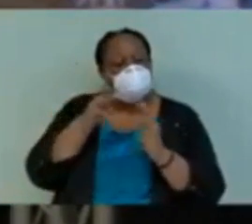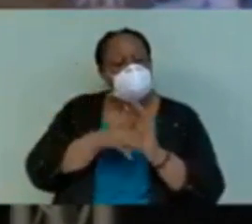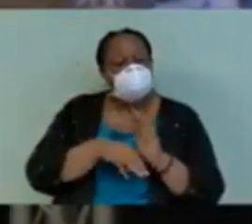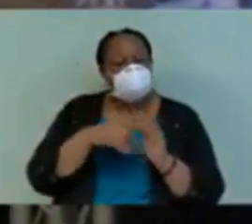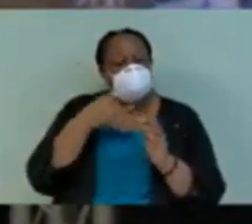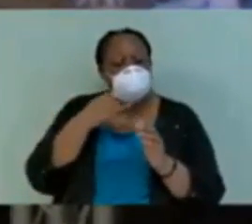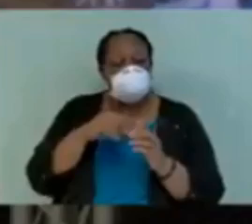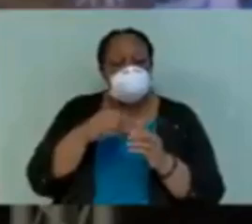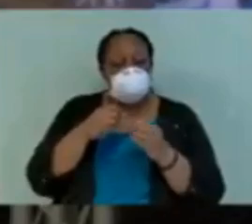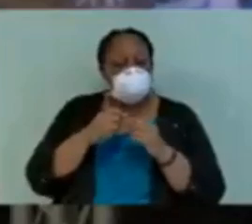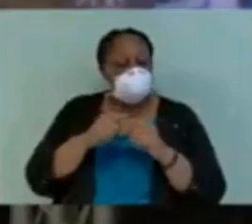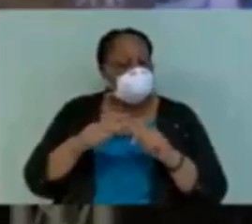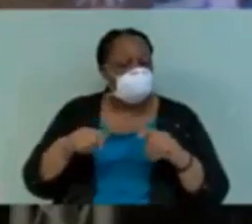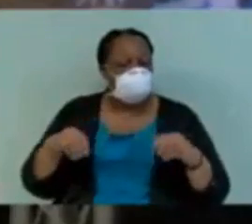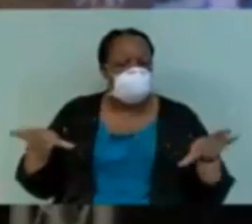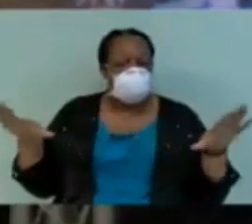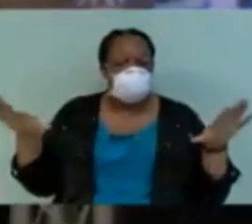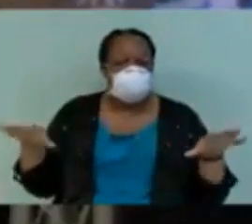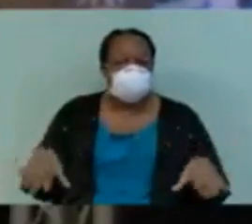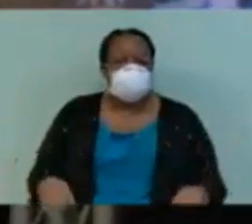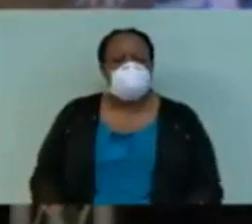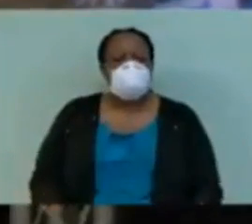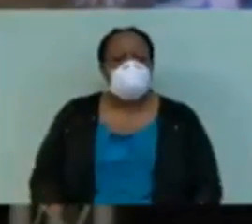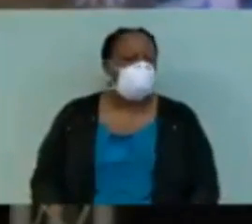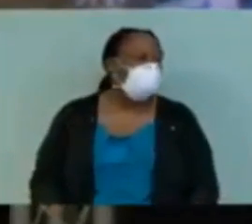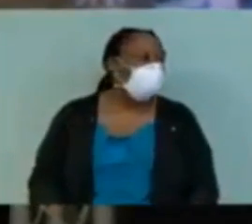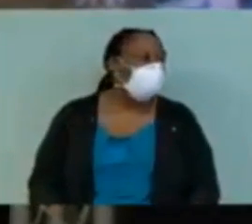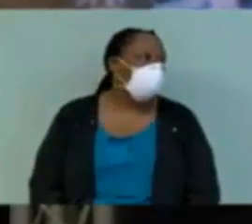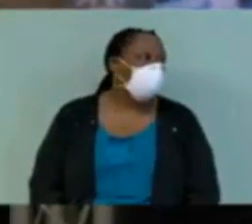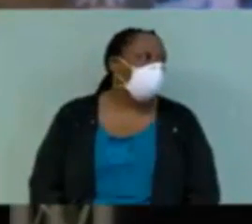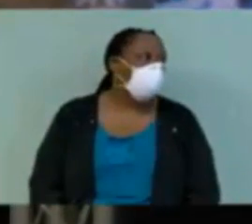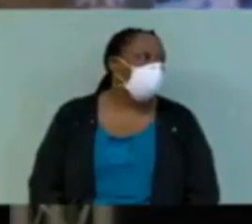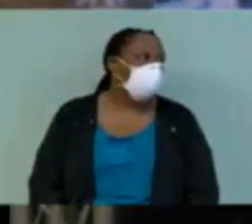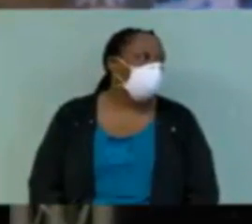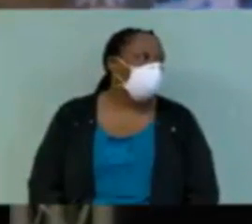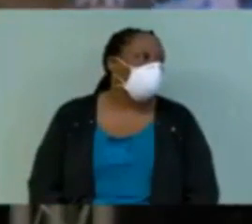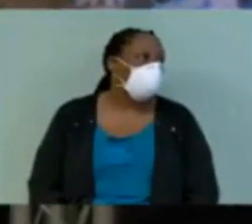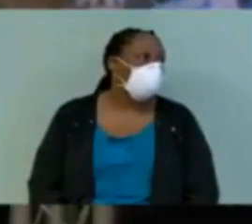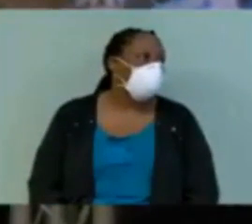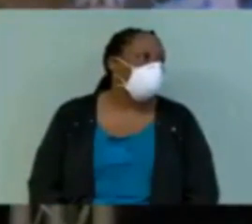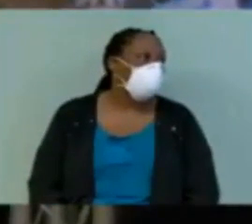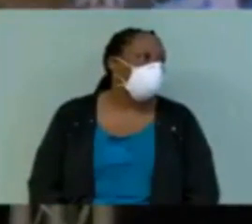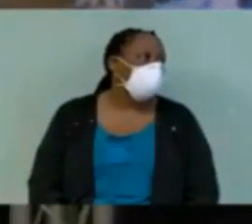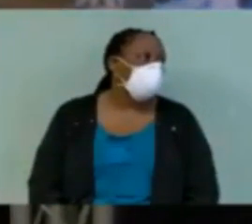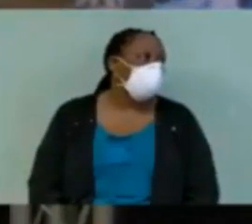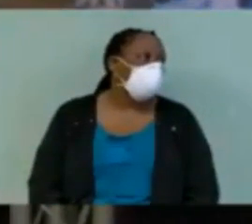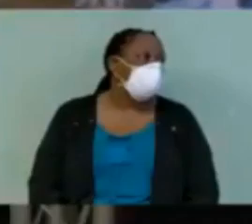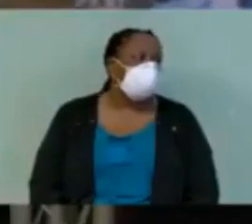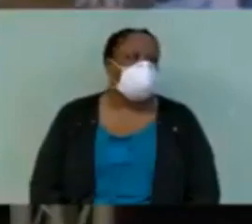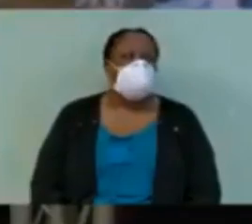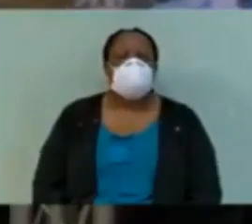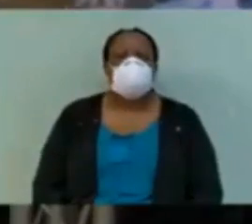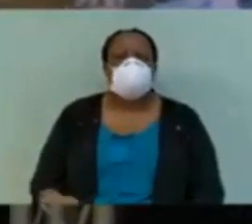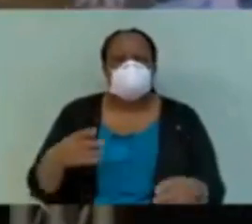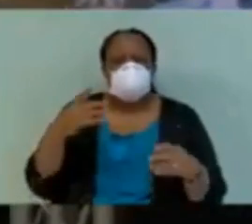authority under the Constitution to request Parliament to be dissolved.